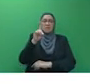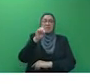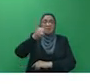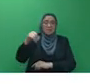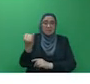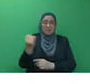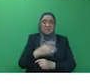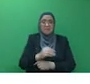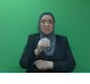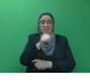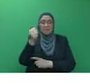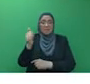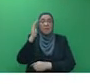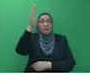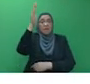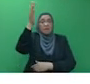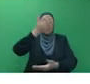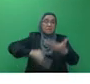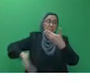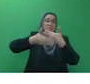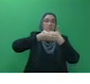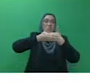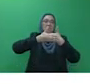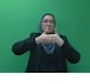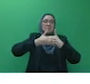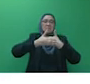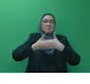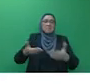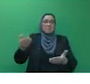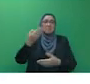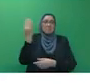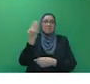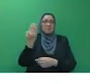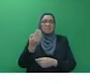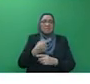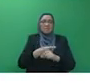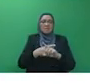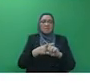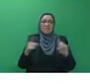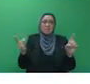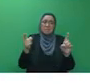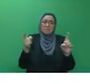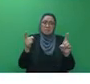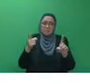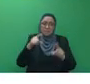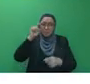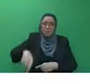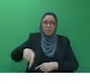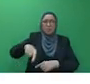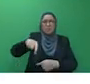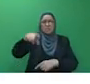but let's i would say give it maybe one and a half two years i think so